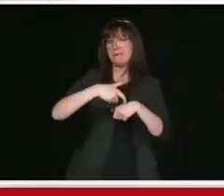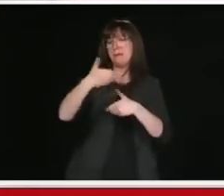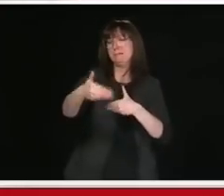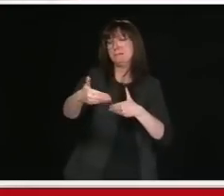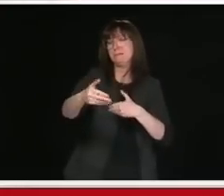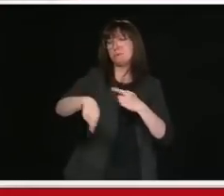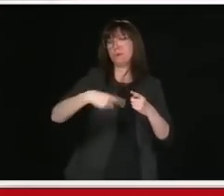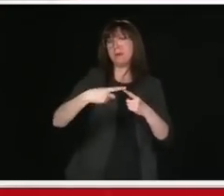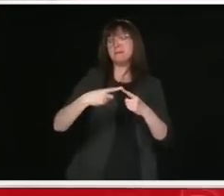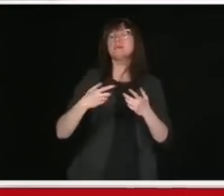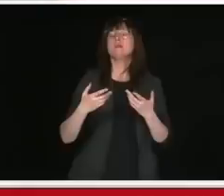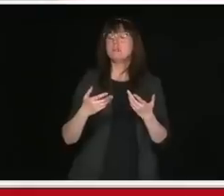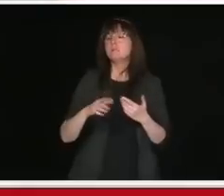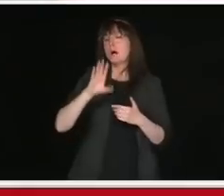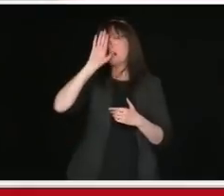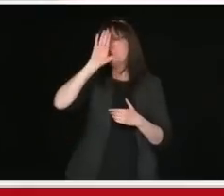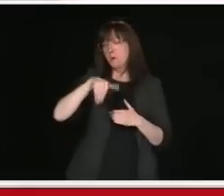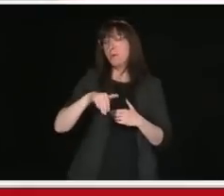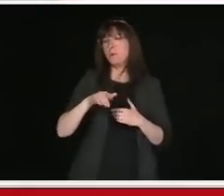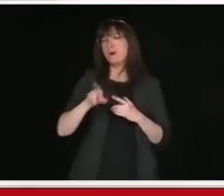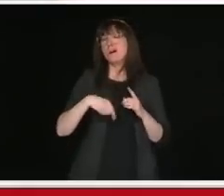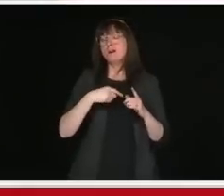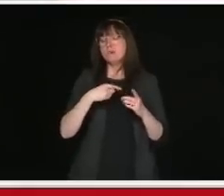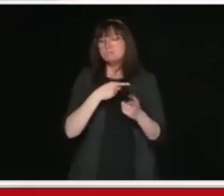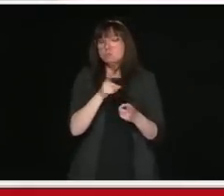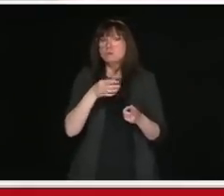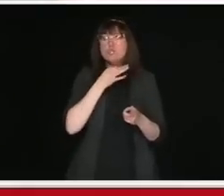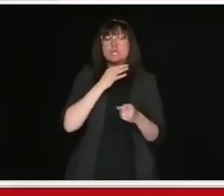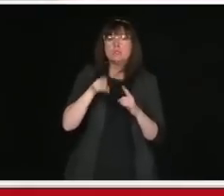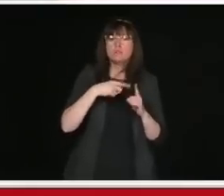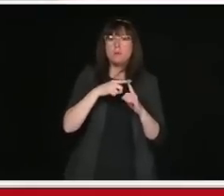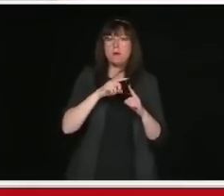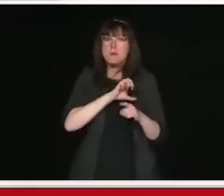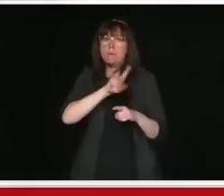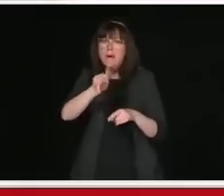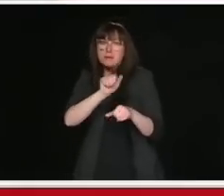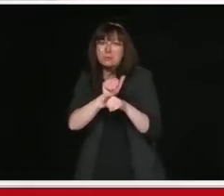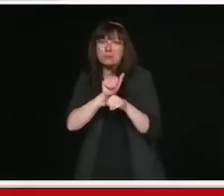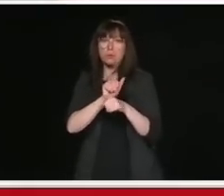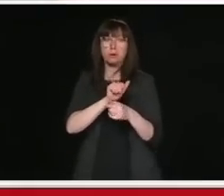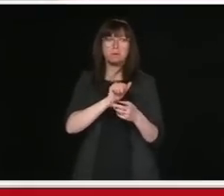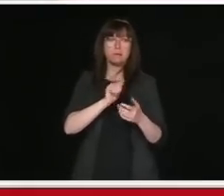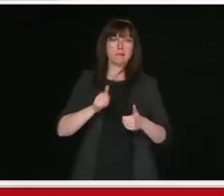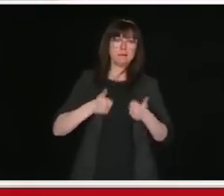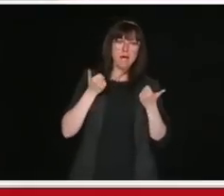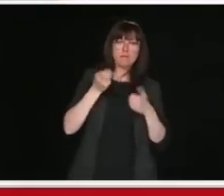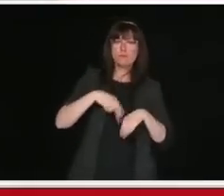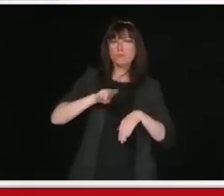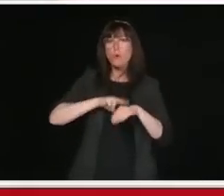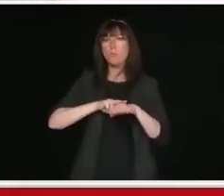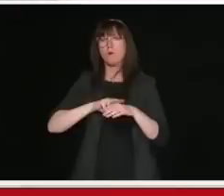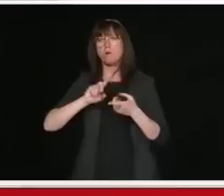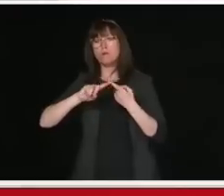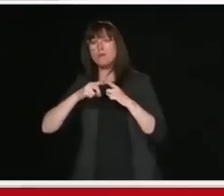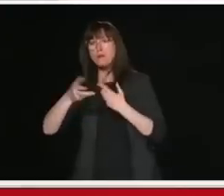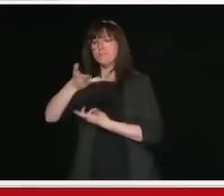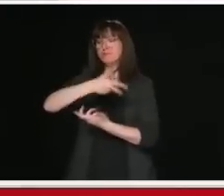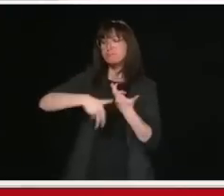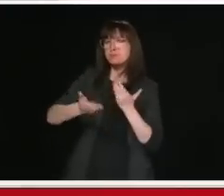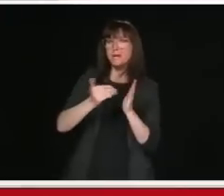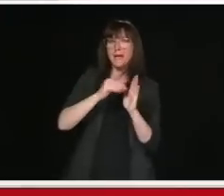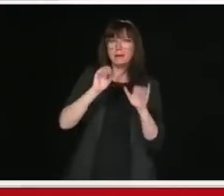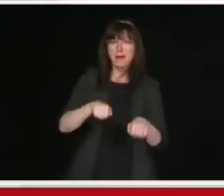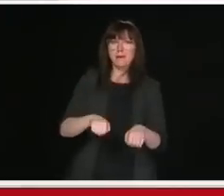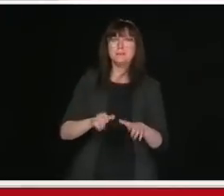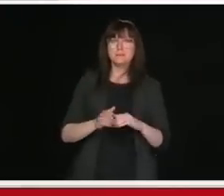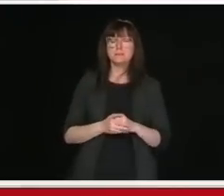get back to their job? When will they see their friends, particularly for youth? We